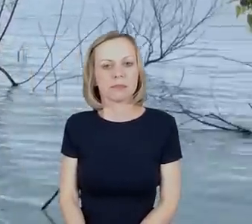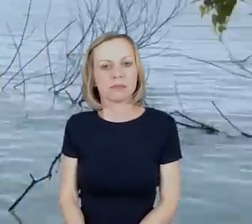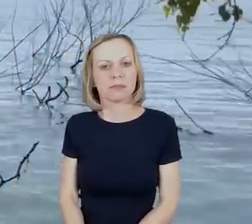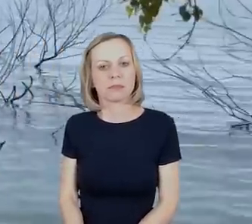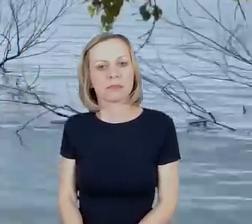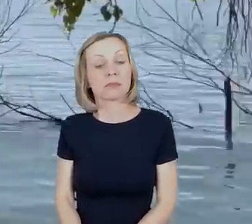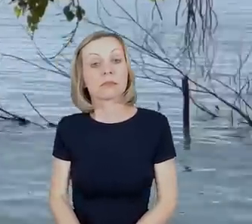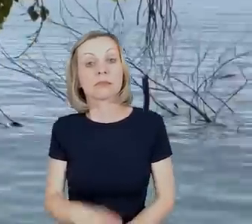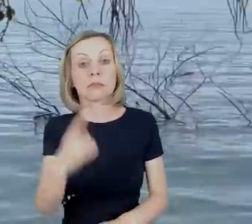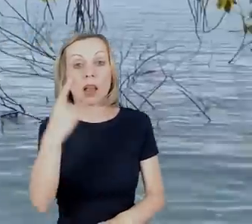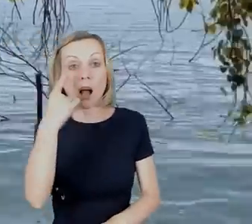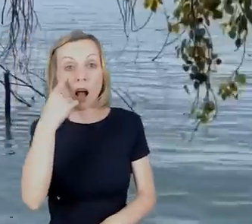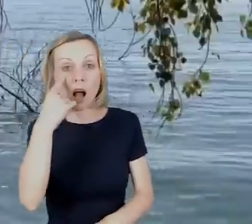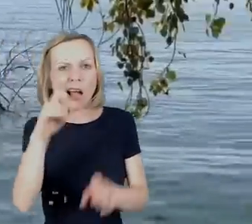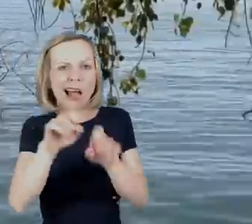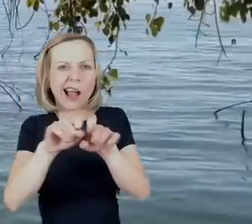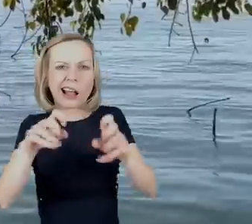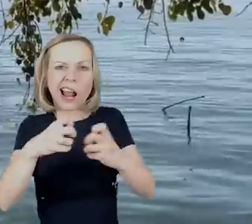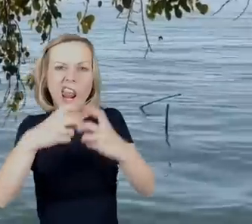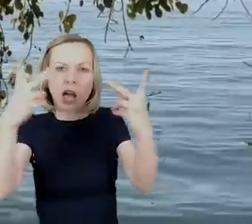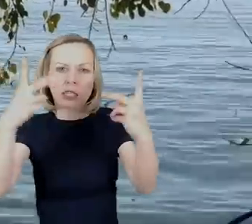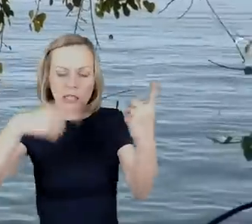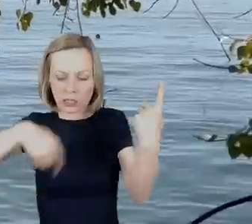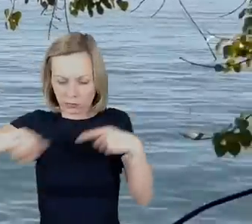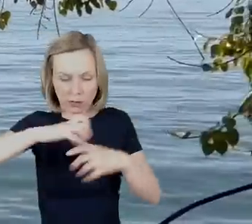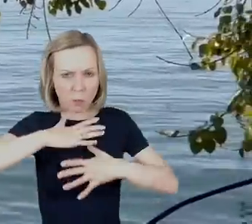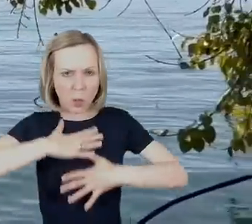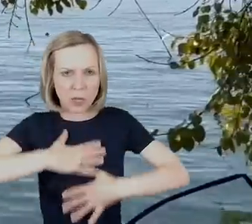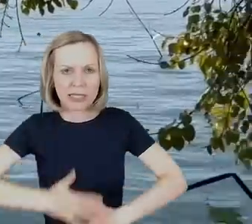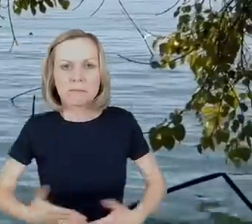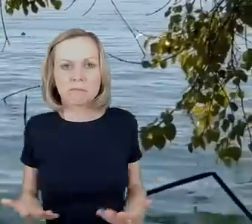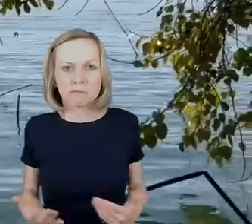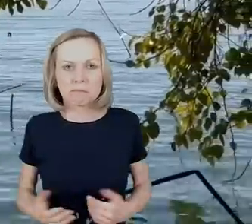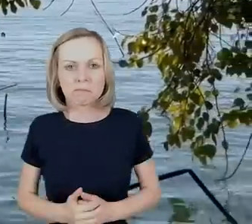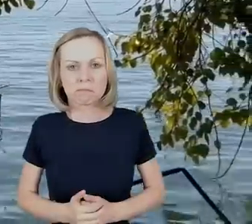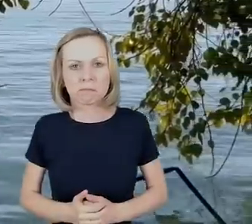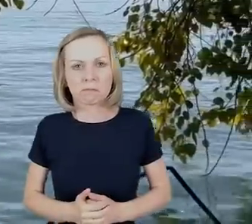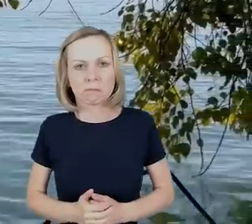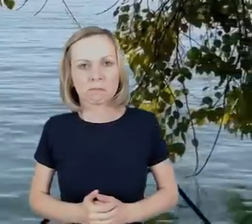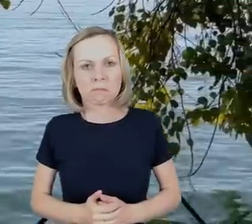The eye is the lamp to the body.